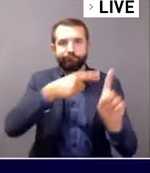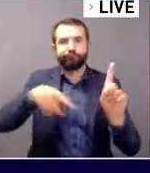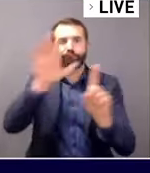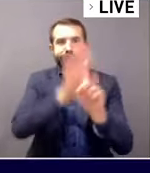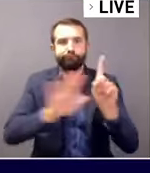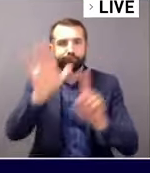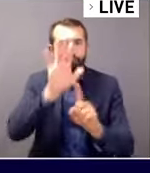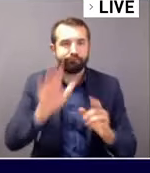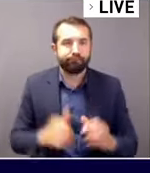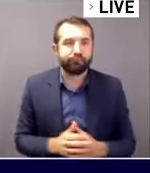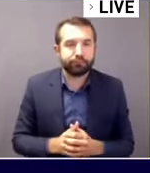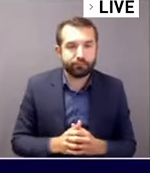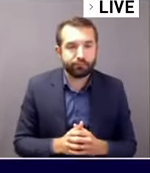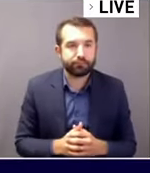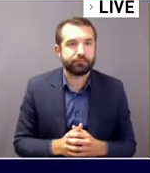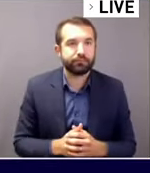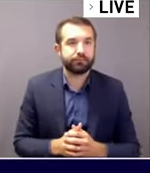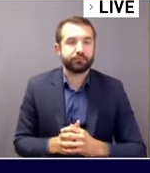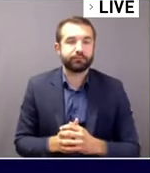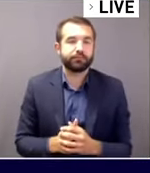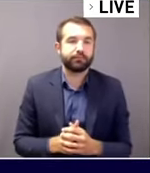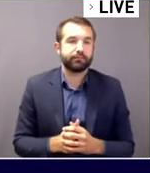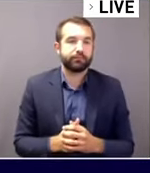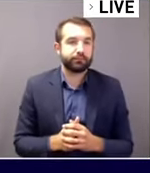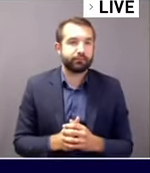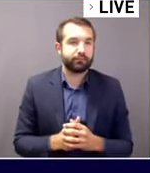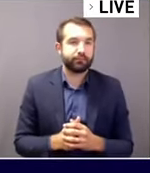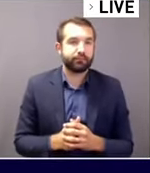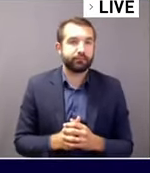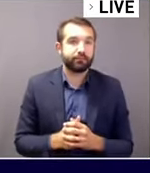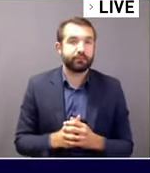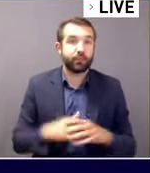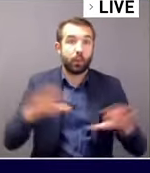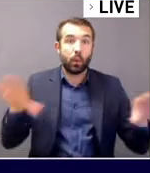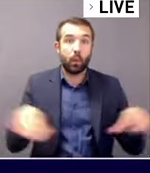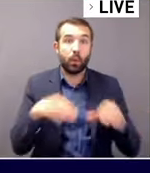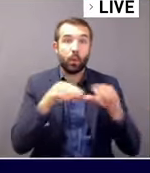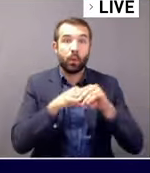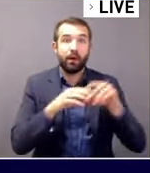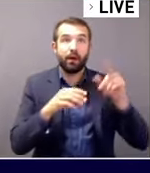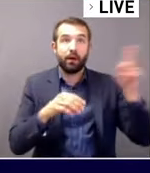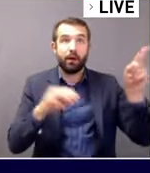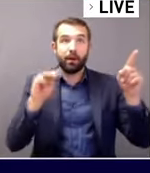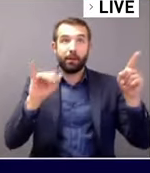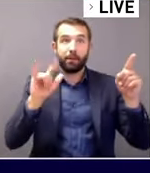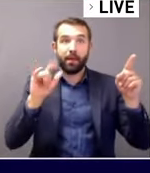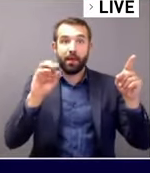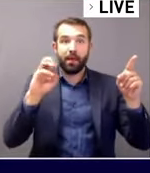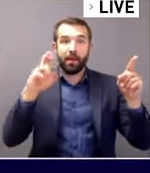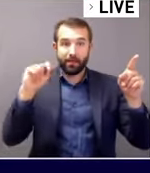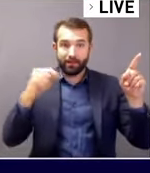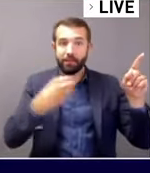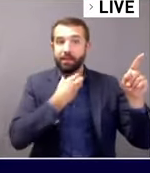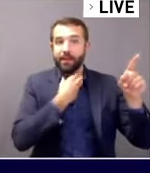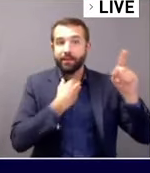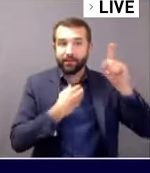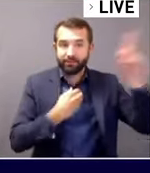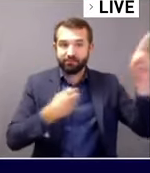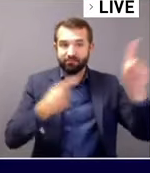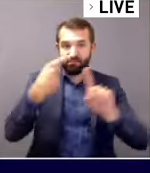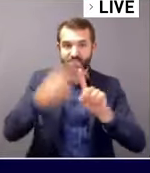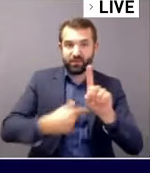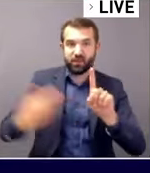Let's start with an overview of the outbreaks that have emanated from the wedding in Millinocket that was almost 1 month ago